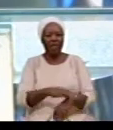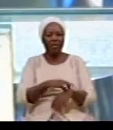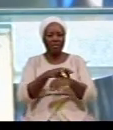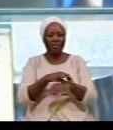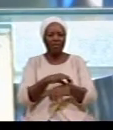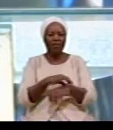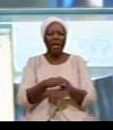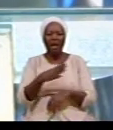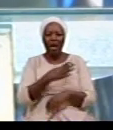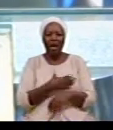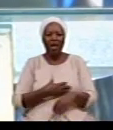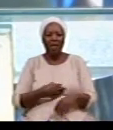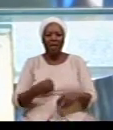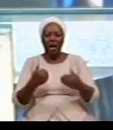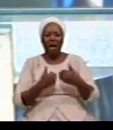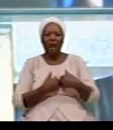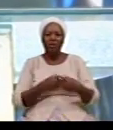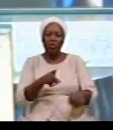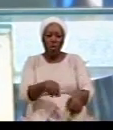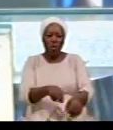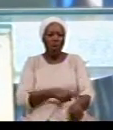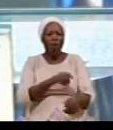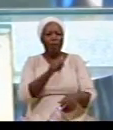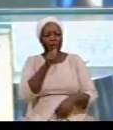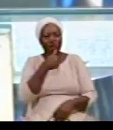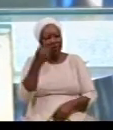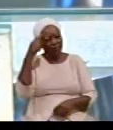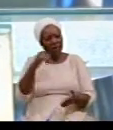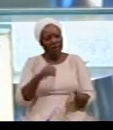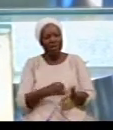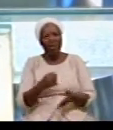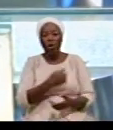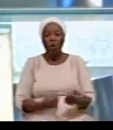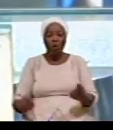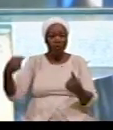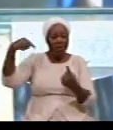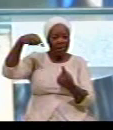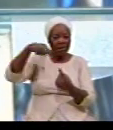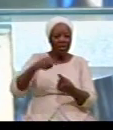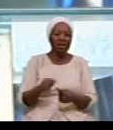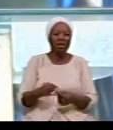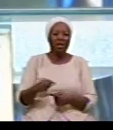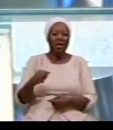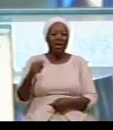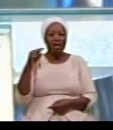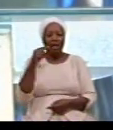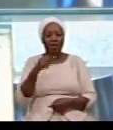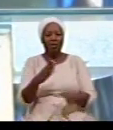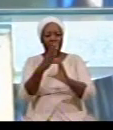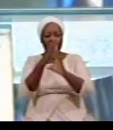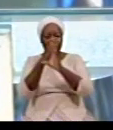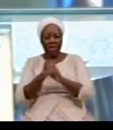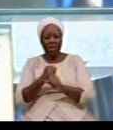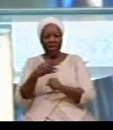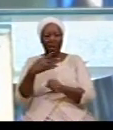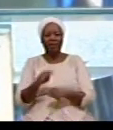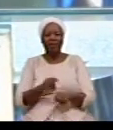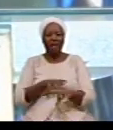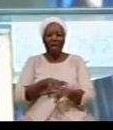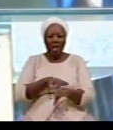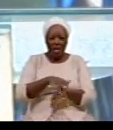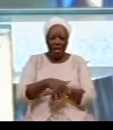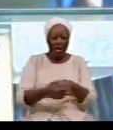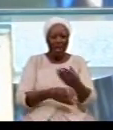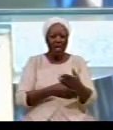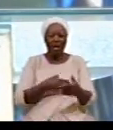has long patience for it, until he receive the early and the latter